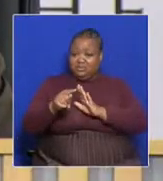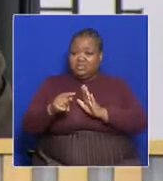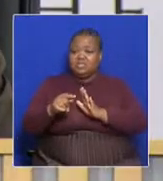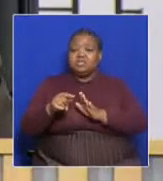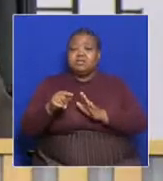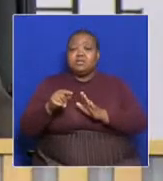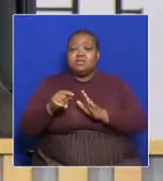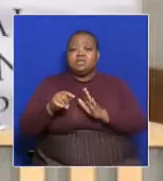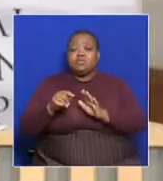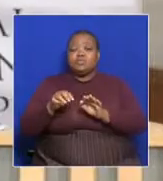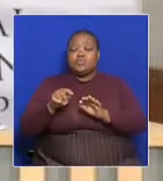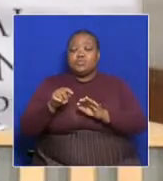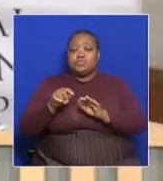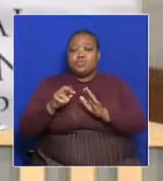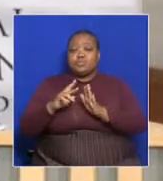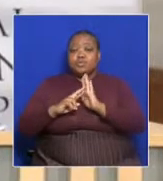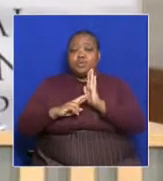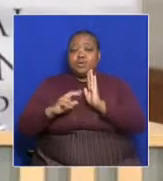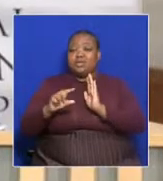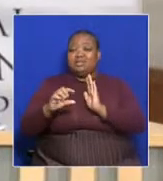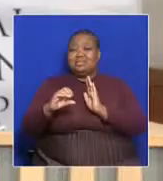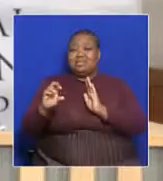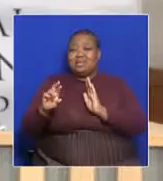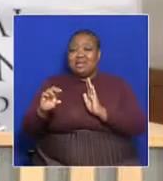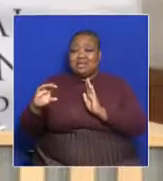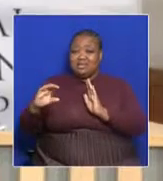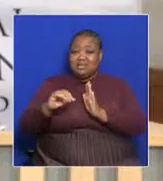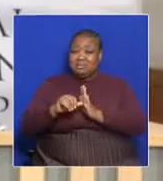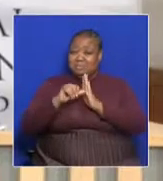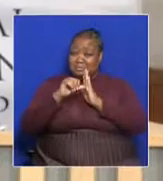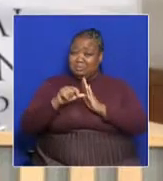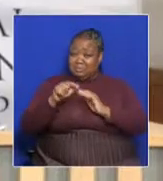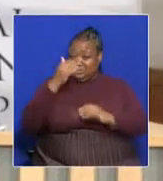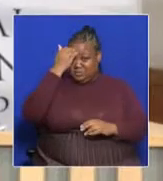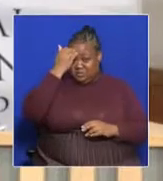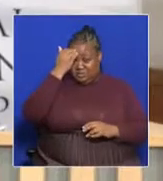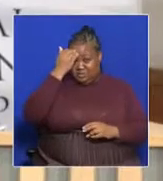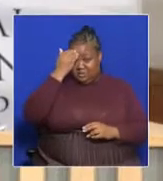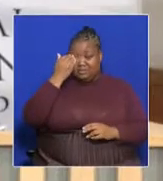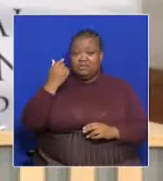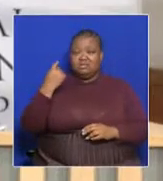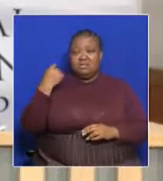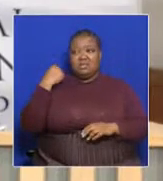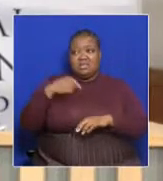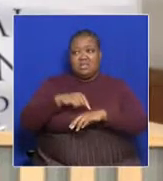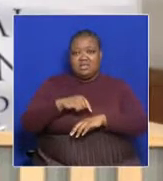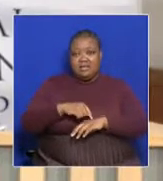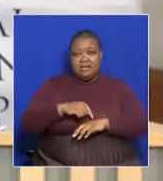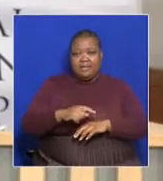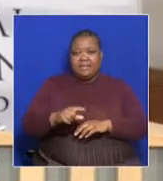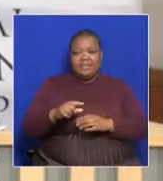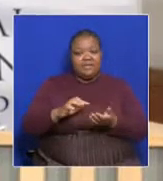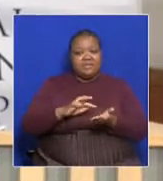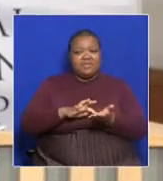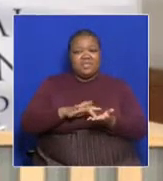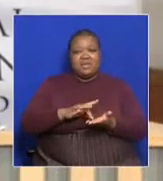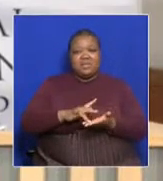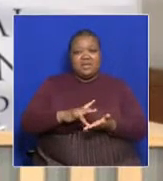Commissioner. And you appreciated at the time, but because they don't give you fingerprints, once again you decided you're not going to waste your time with them.